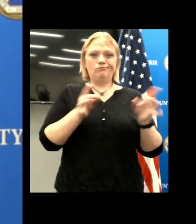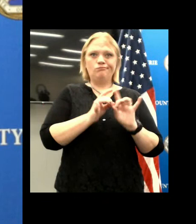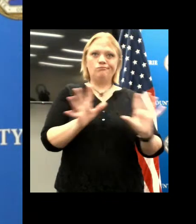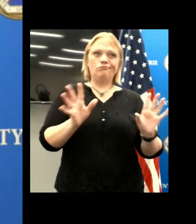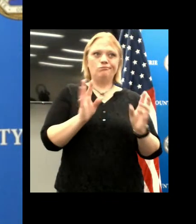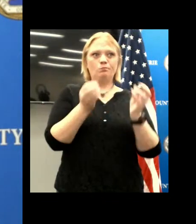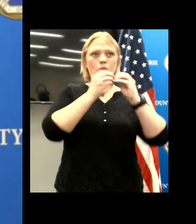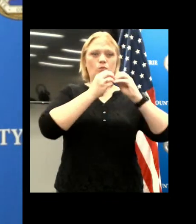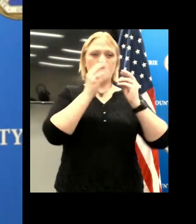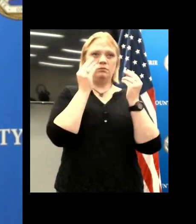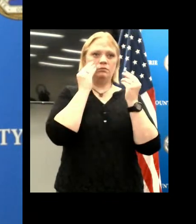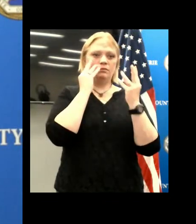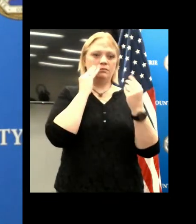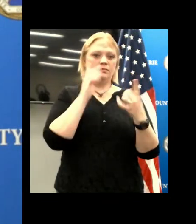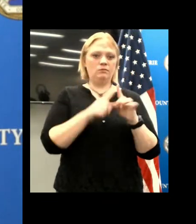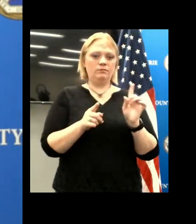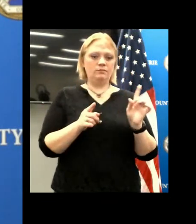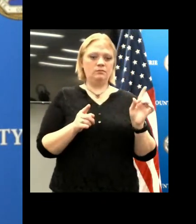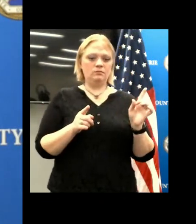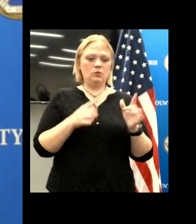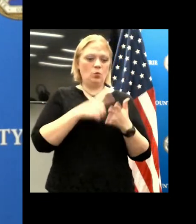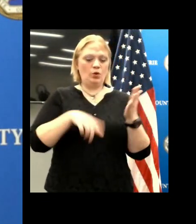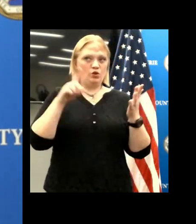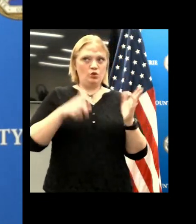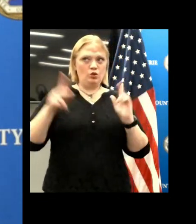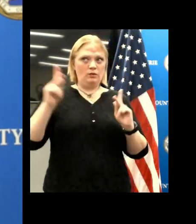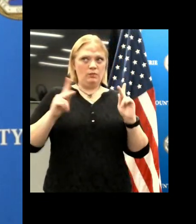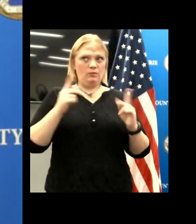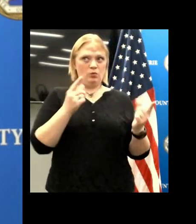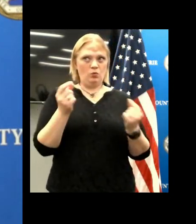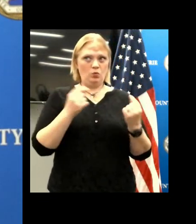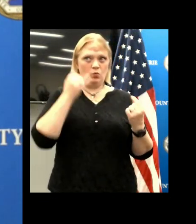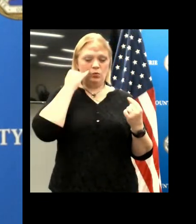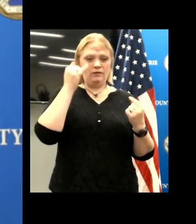you say some of it, what should people do if they're